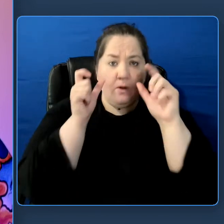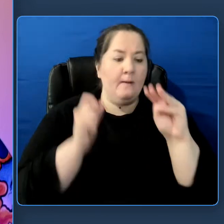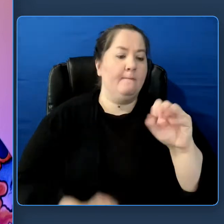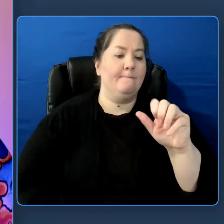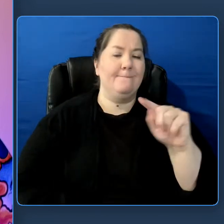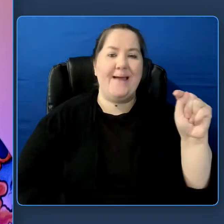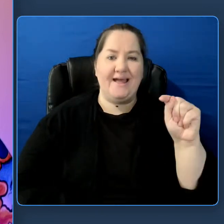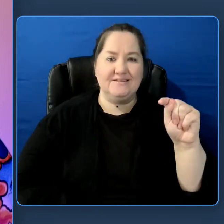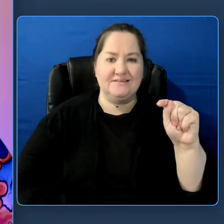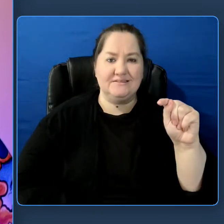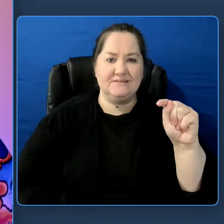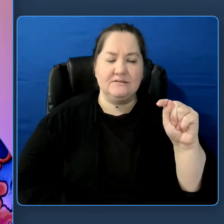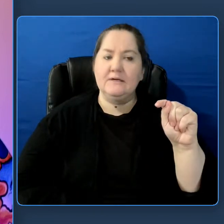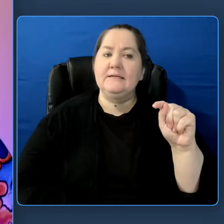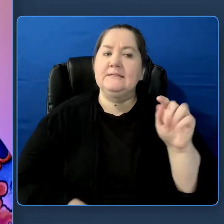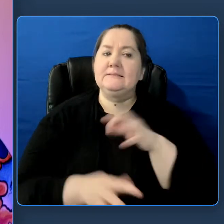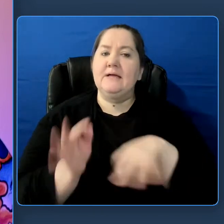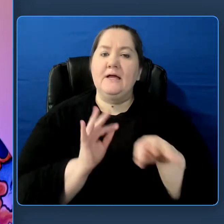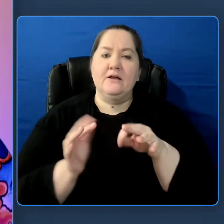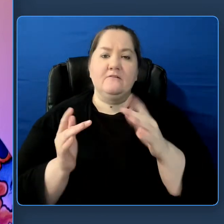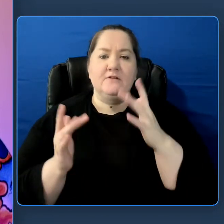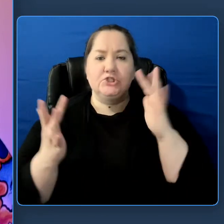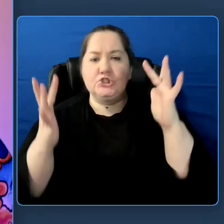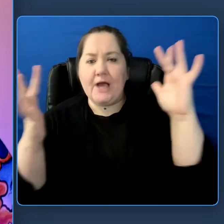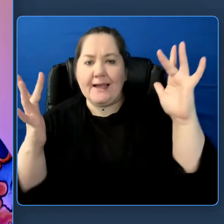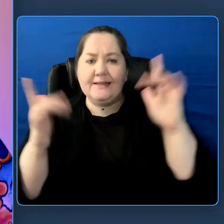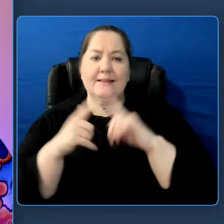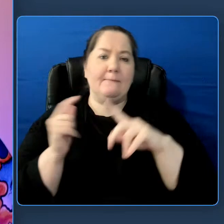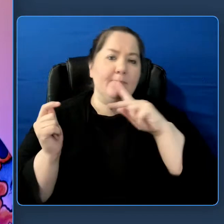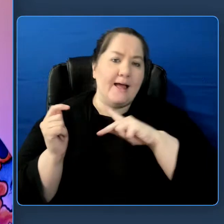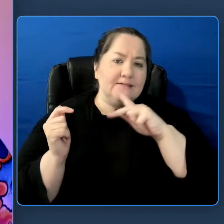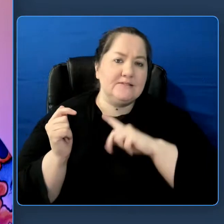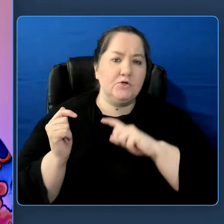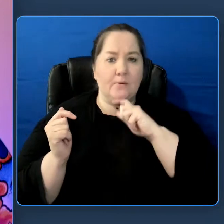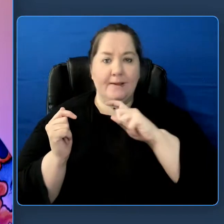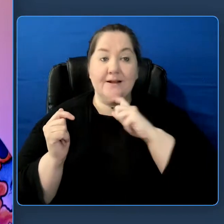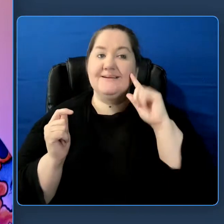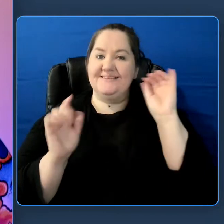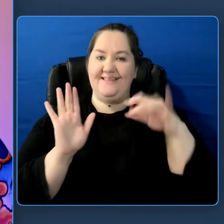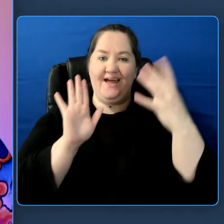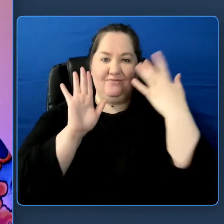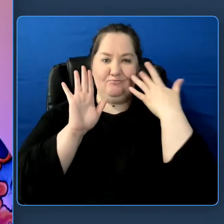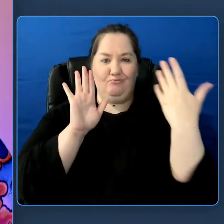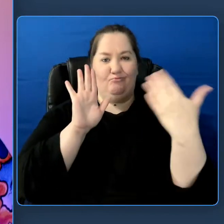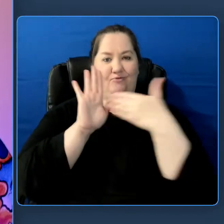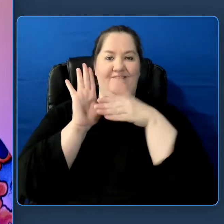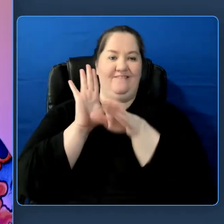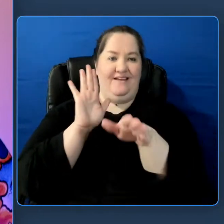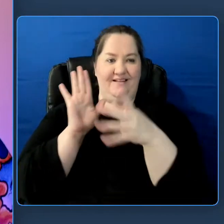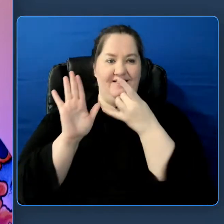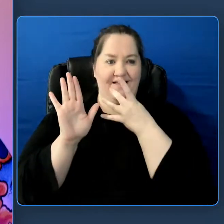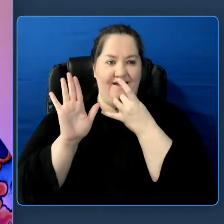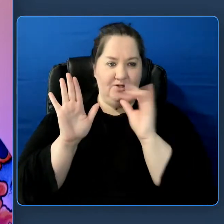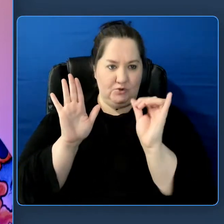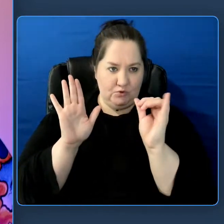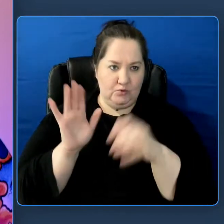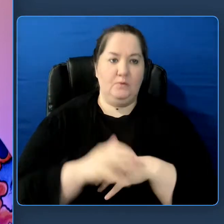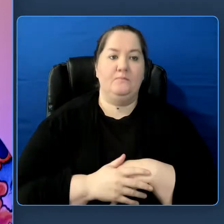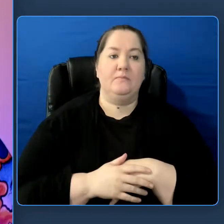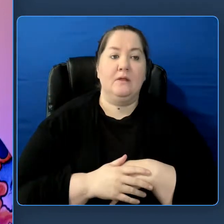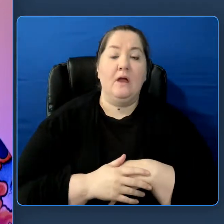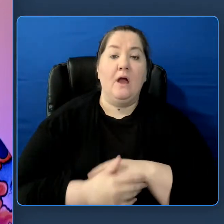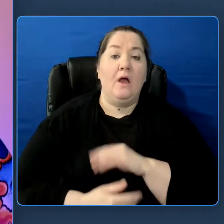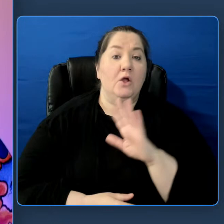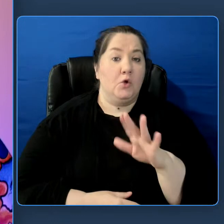finish rather than something shiny like plastic or metal frames that will reflect light. And feel free to take